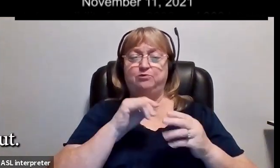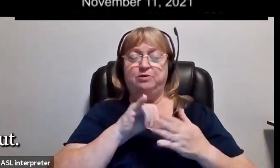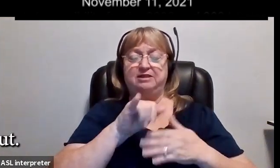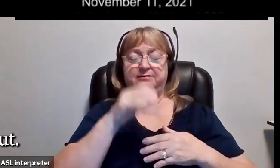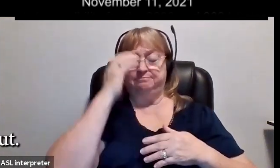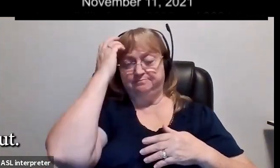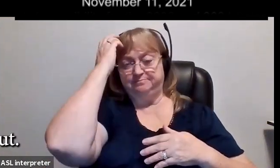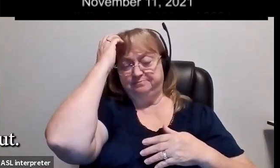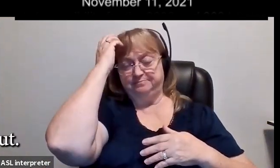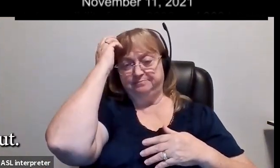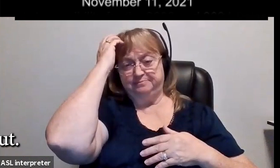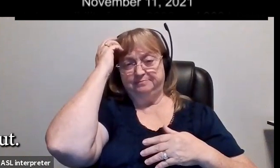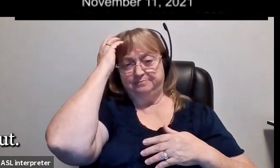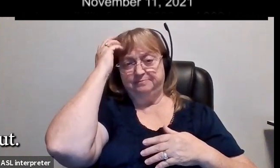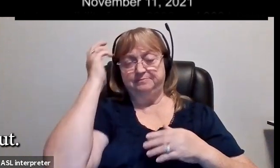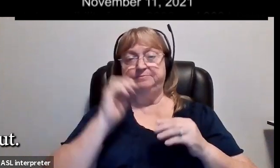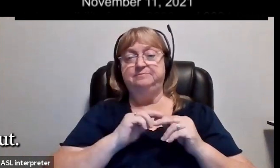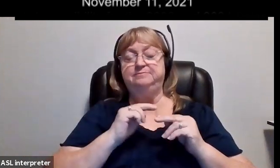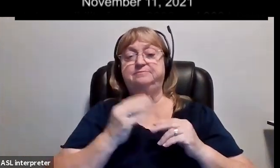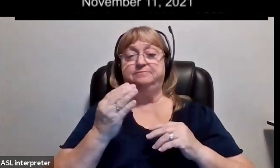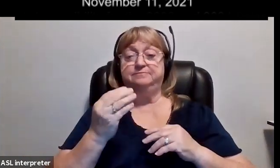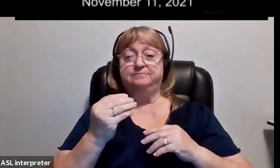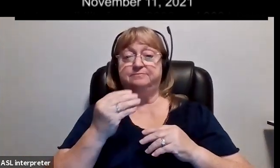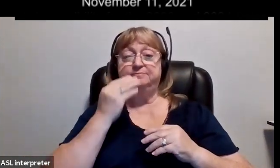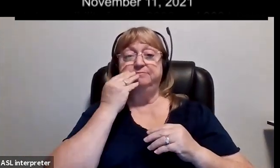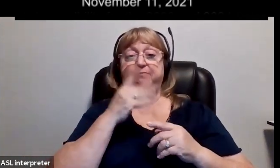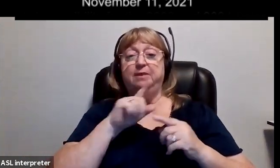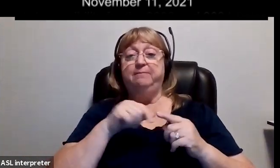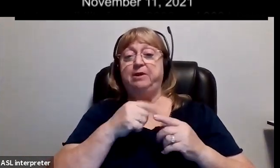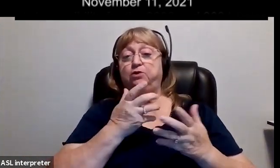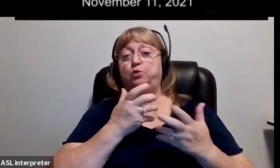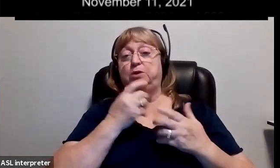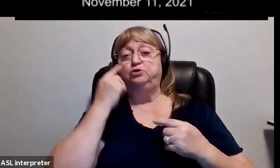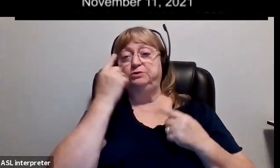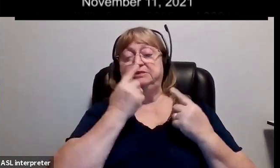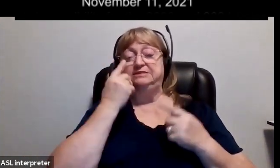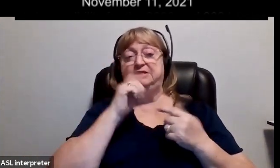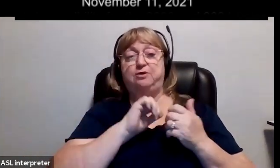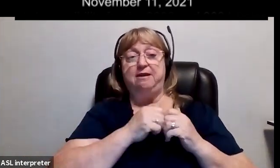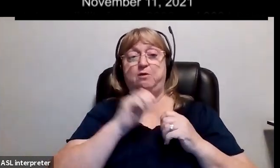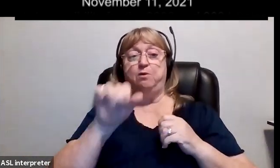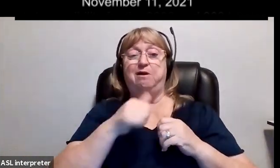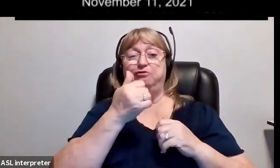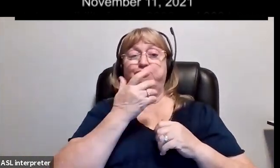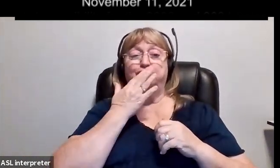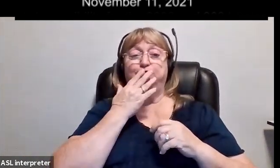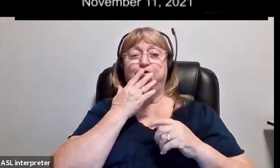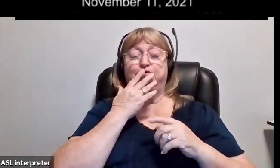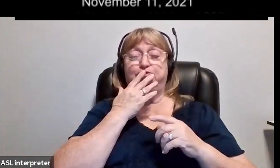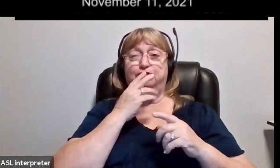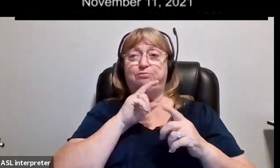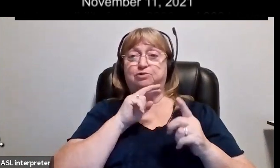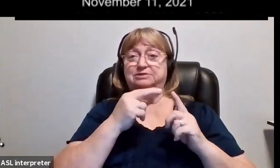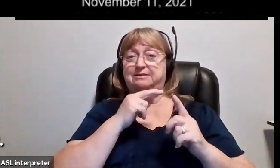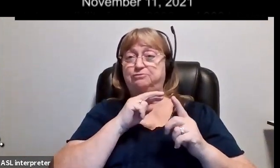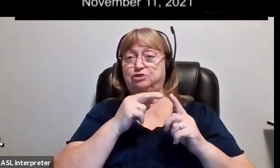next slide, number 14, is letting us know about, we want to consider how other color